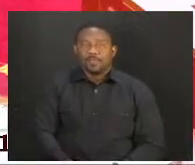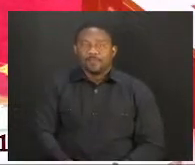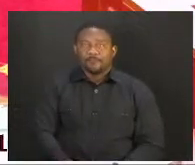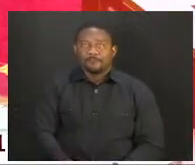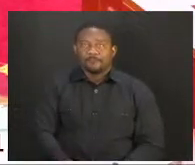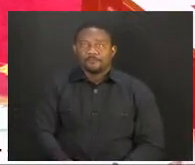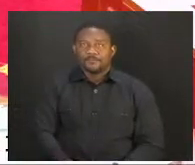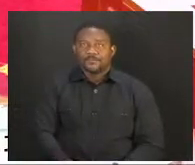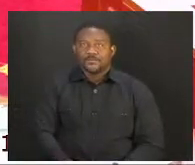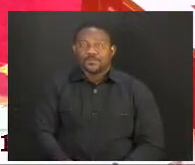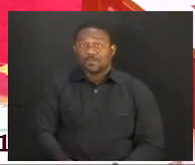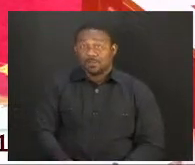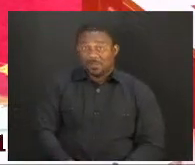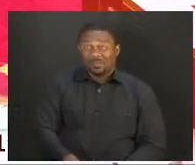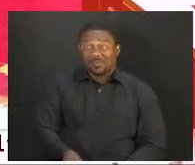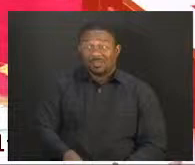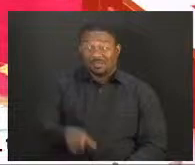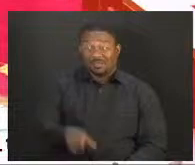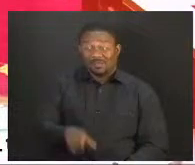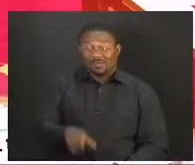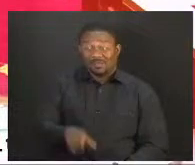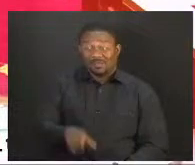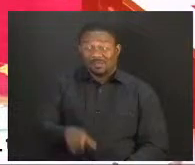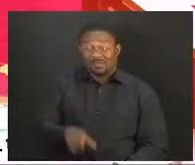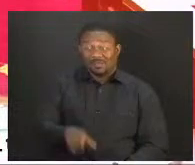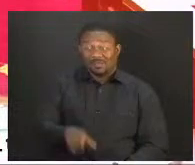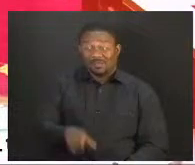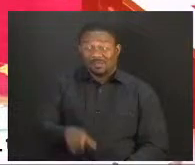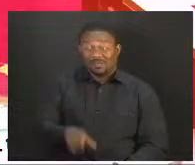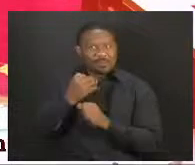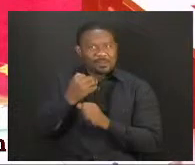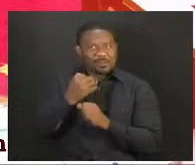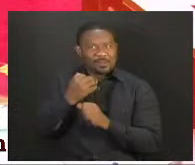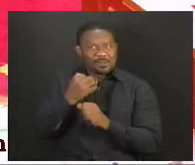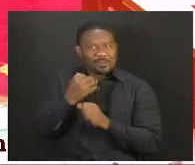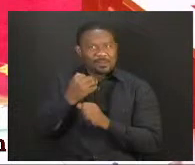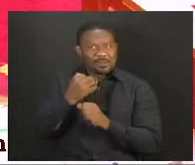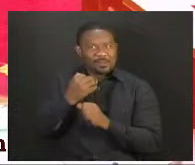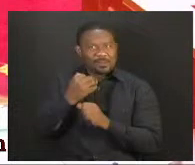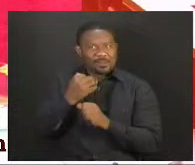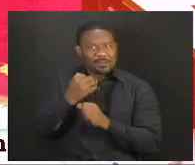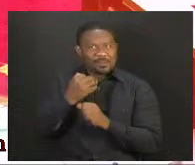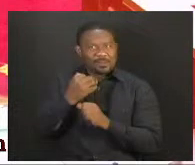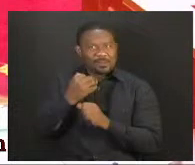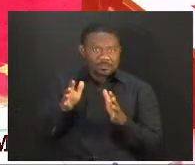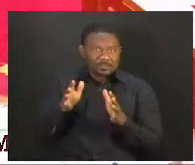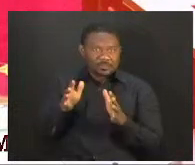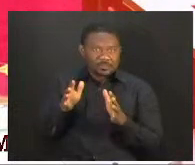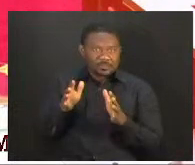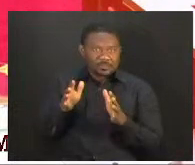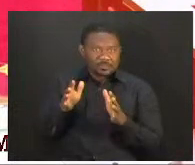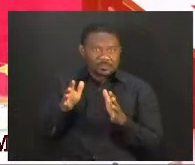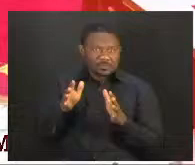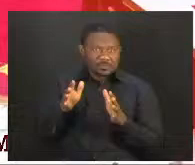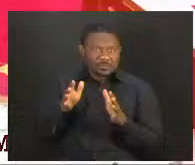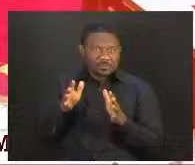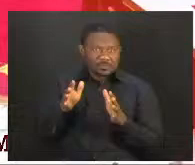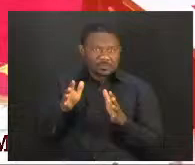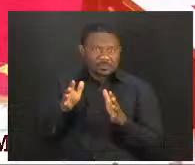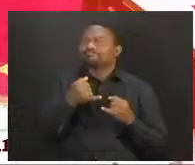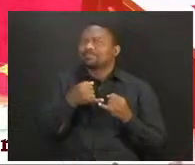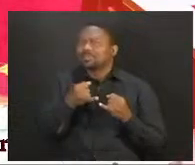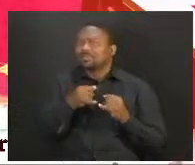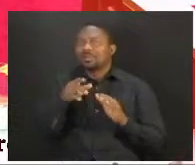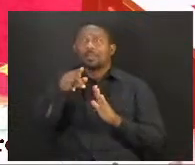Aside the uncapping of GET fund, we have also absorbed the debt service made up of interest and